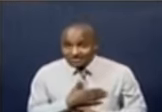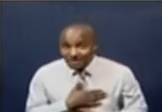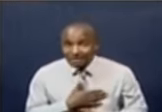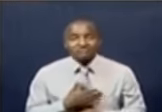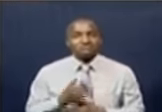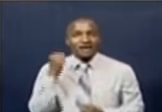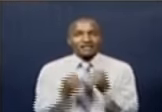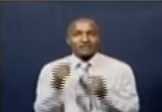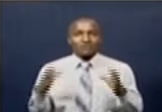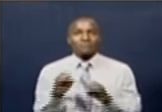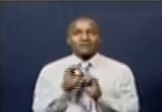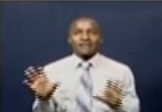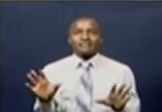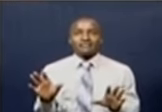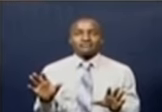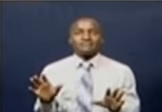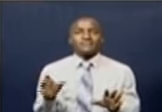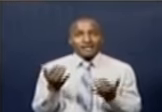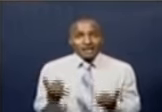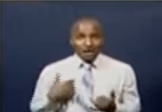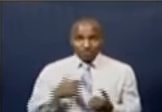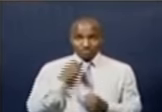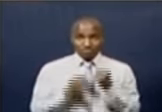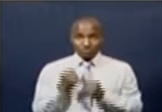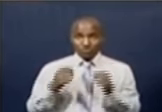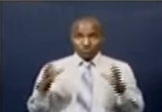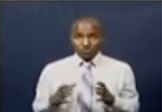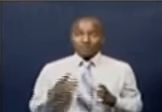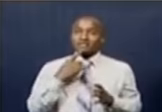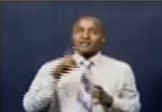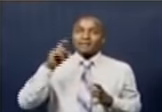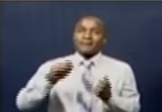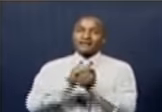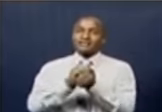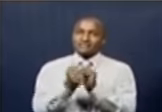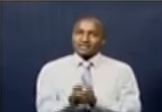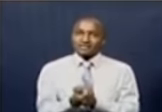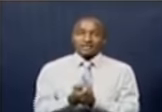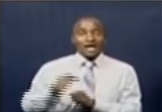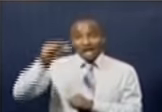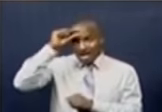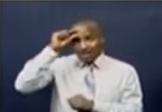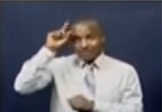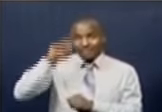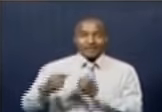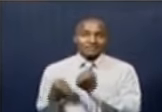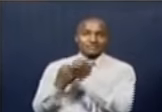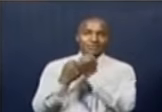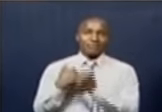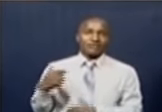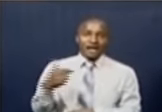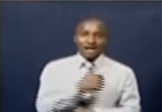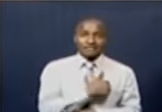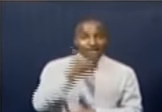is why we are saying as athletes at this moment that we need change. We need the government to support us because, you